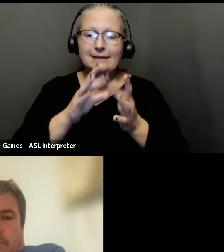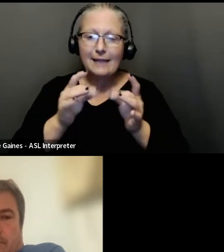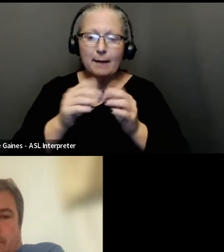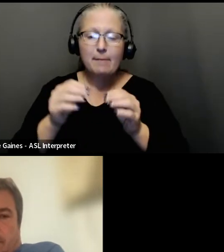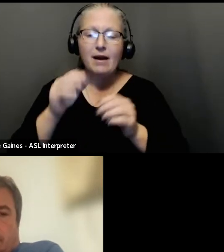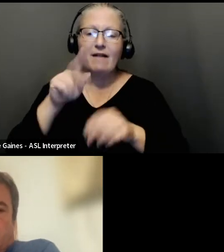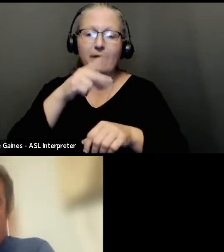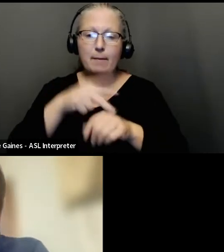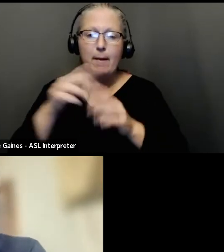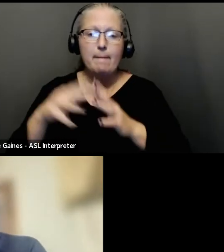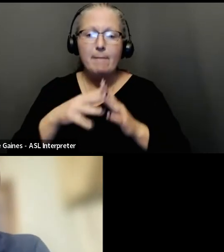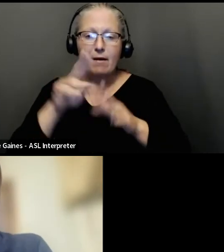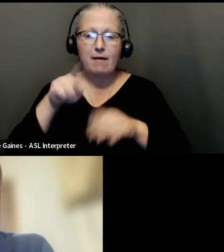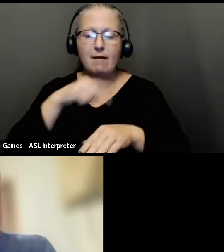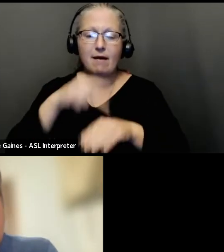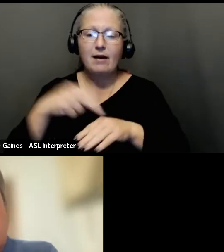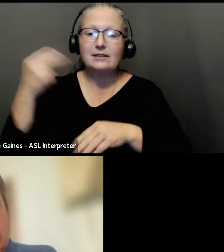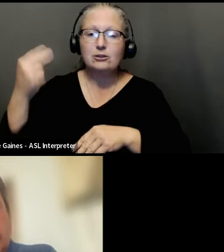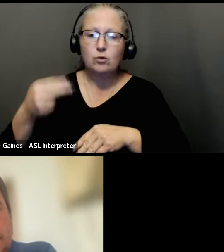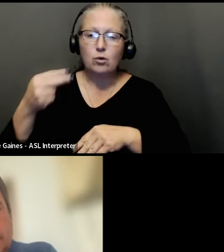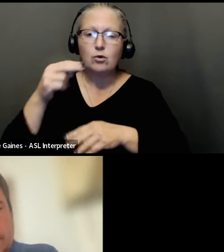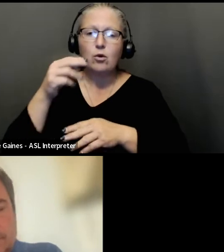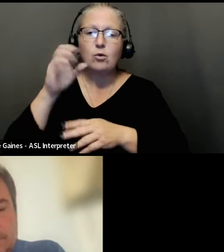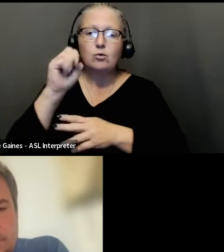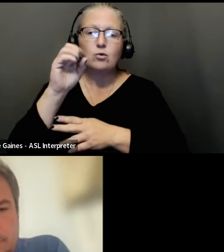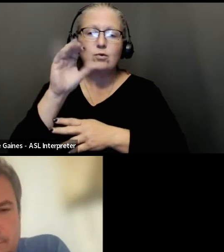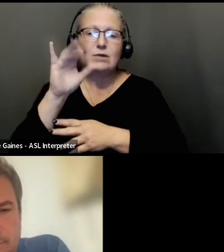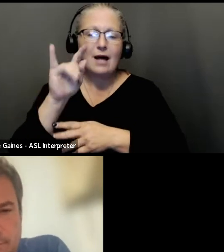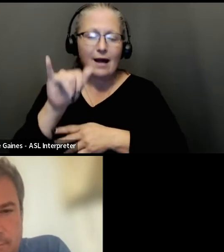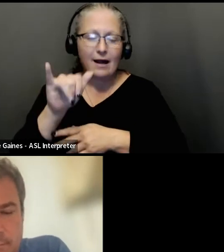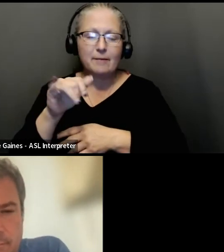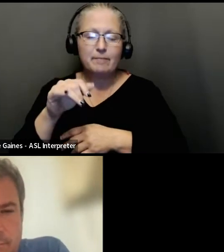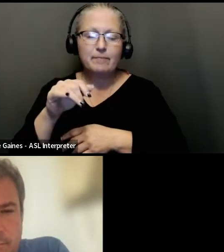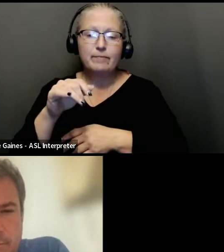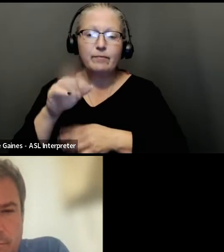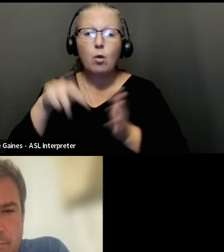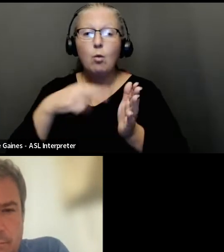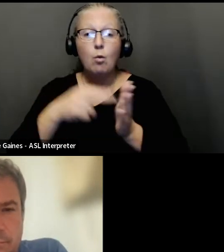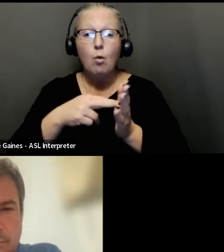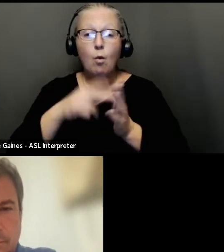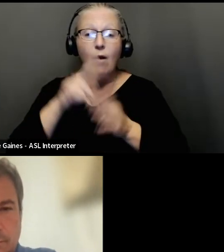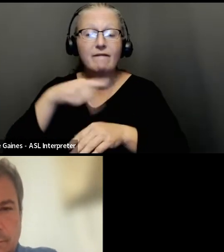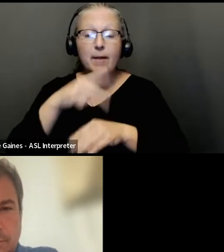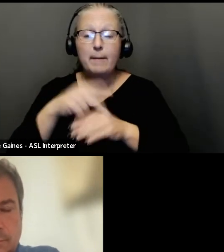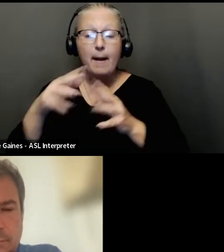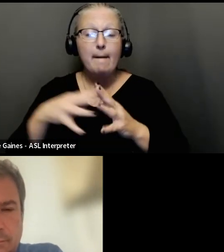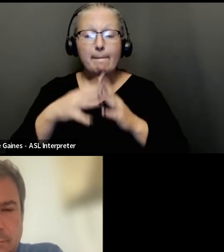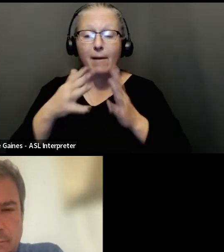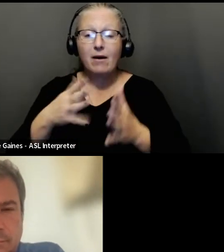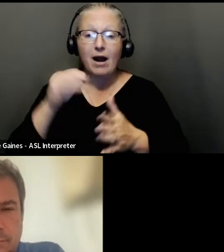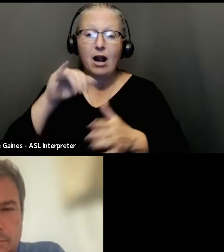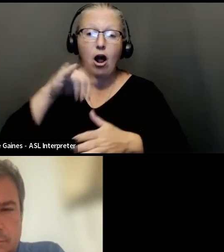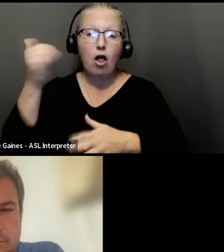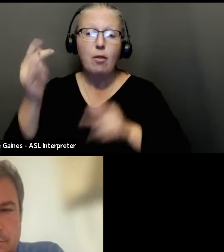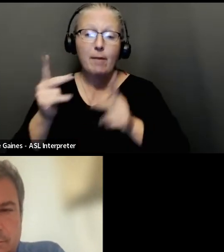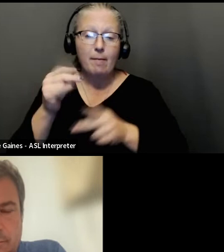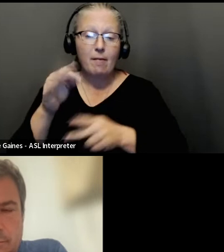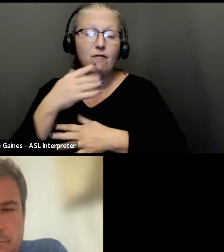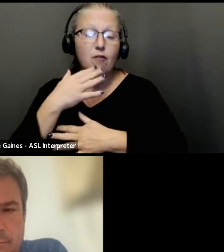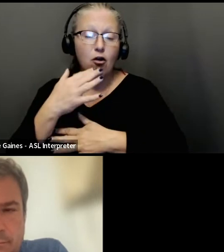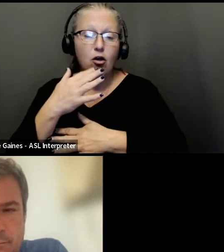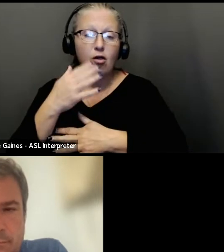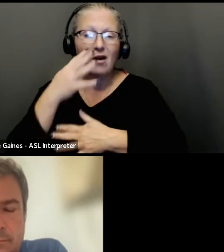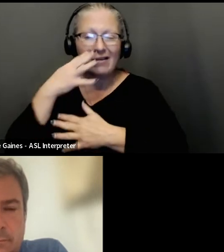Filipino American National Historical Society. Because the role of Filipino Americans and those of other people of color have